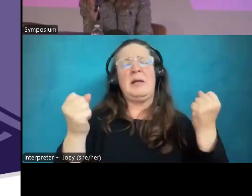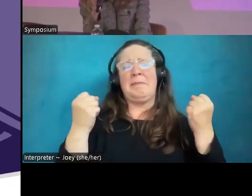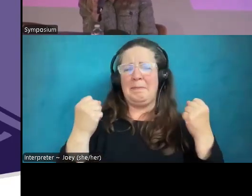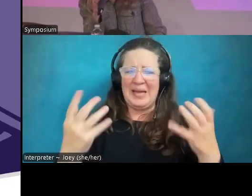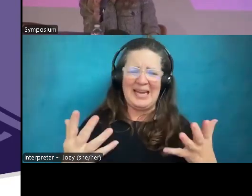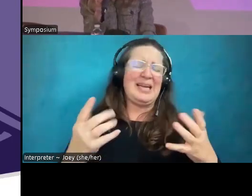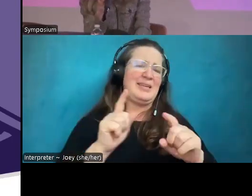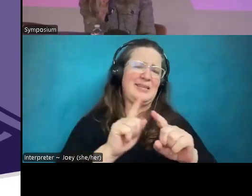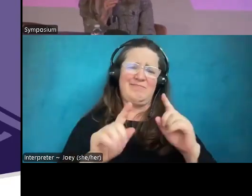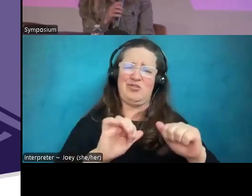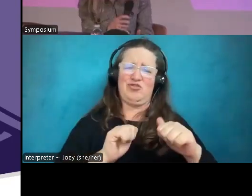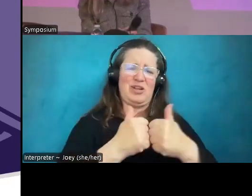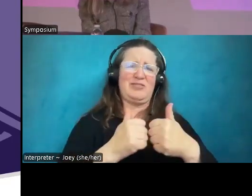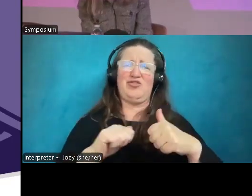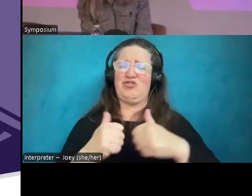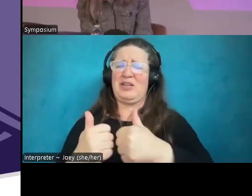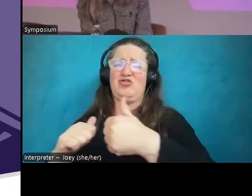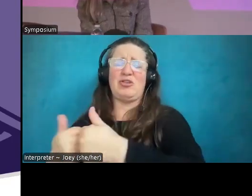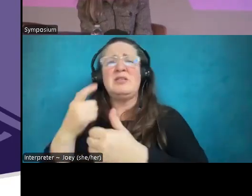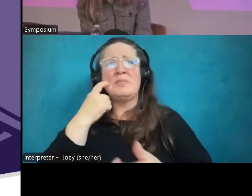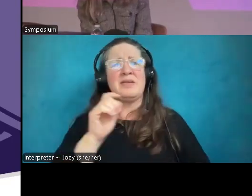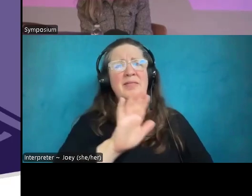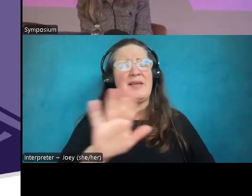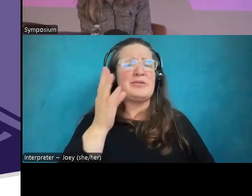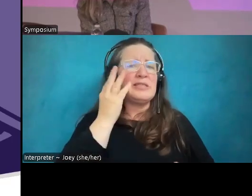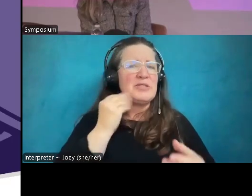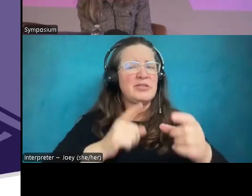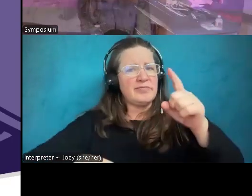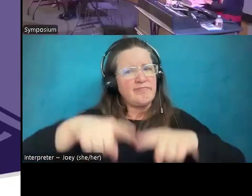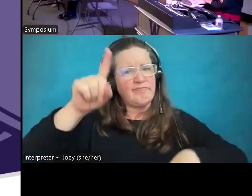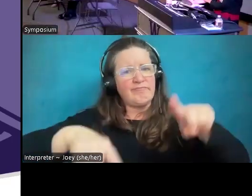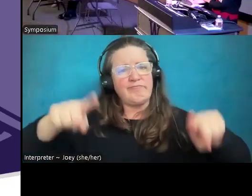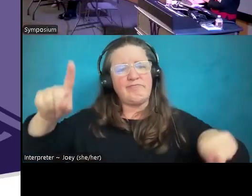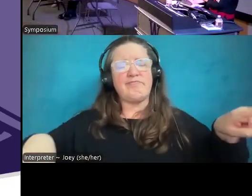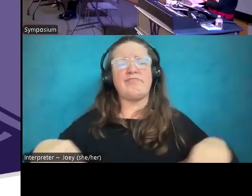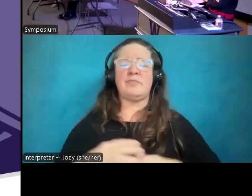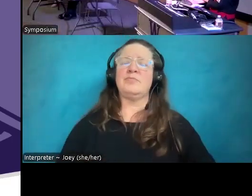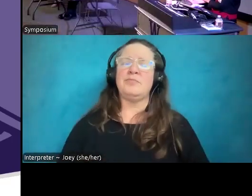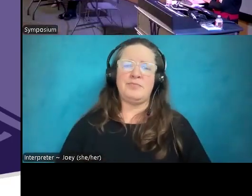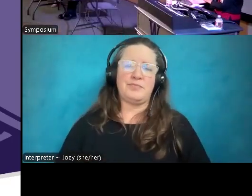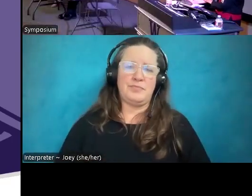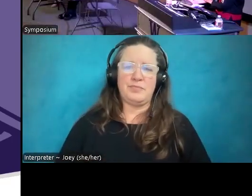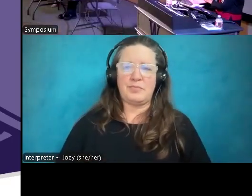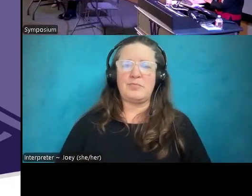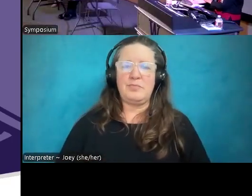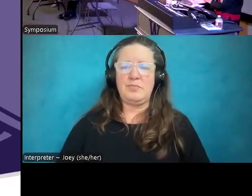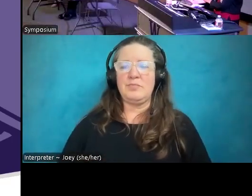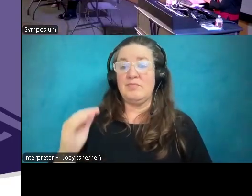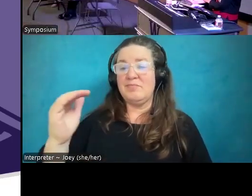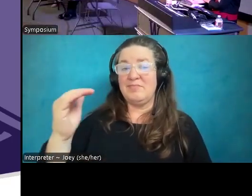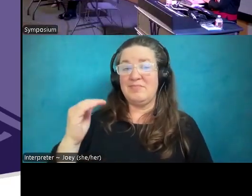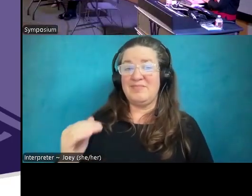experiences. So. Thank you for that. The next question actually is very relevant and often faced by a lot of our